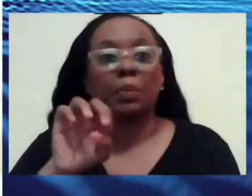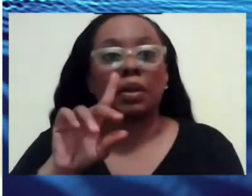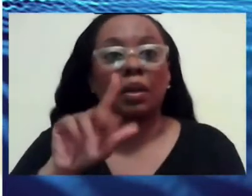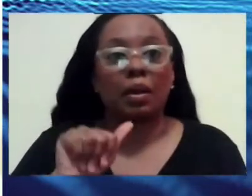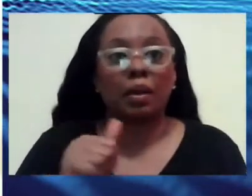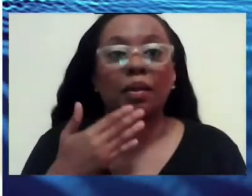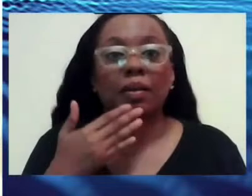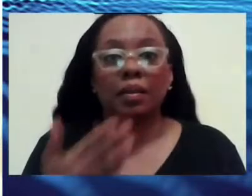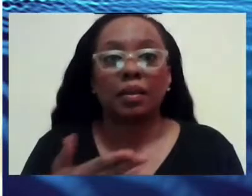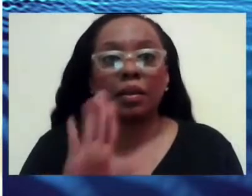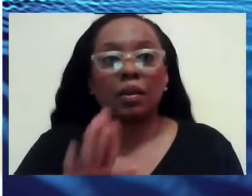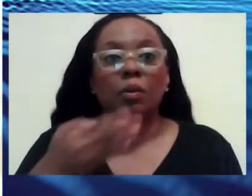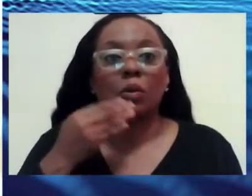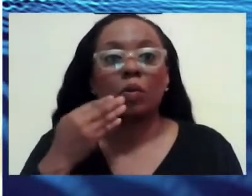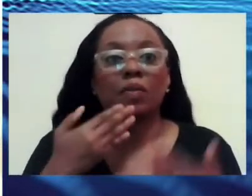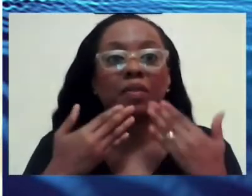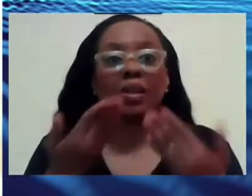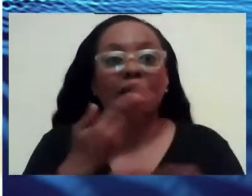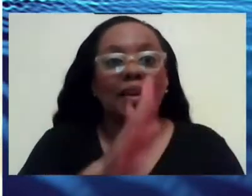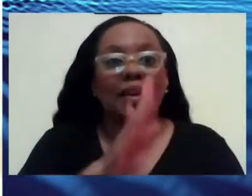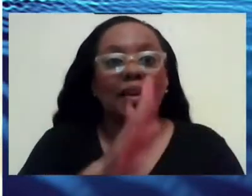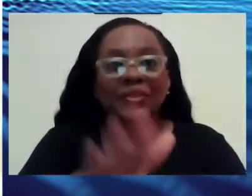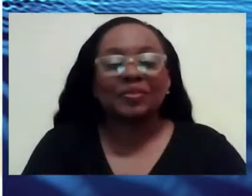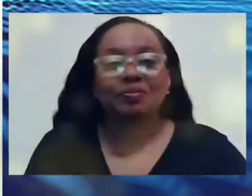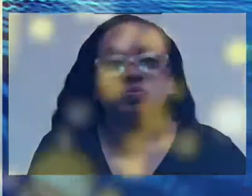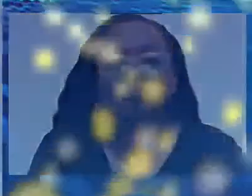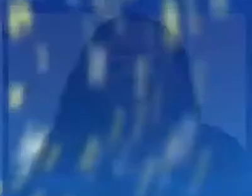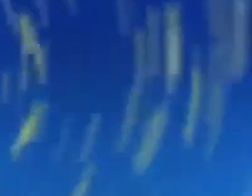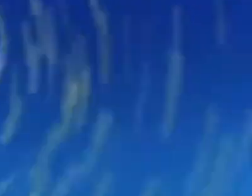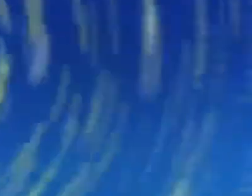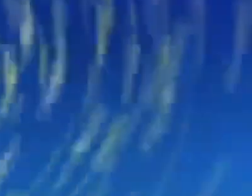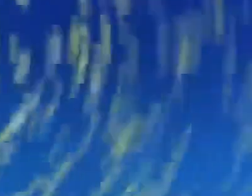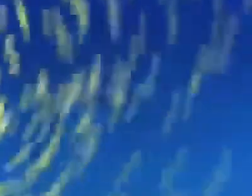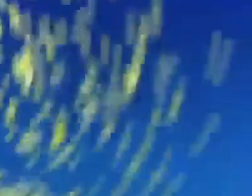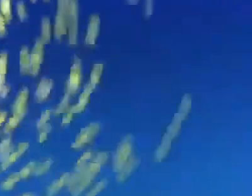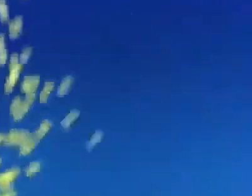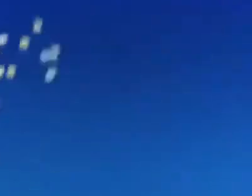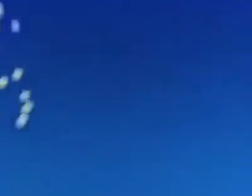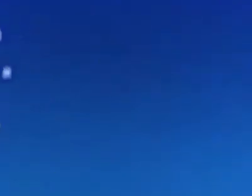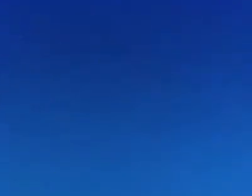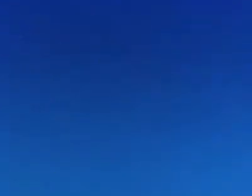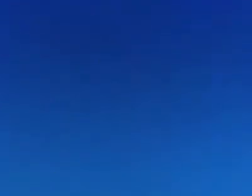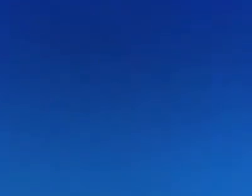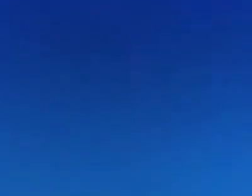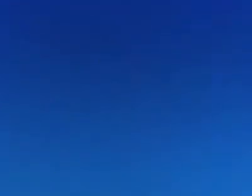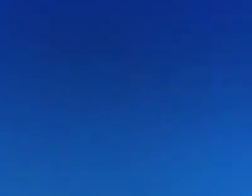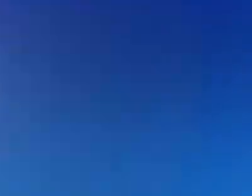media and you at home, for joining us. Good afternoon.